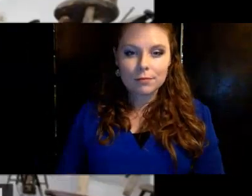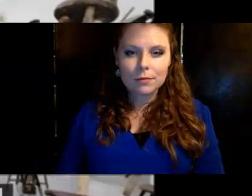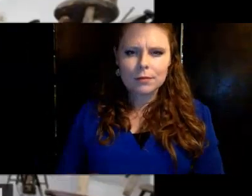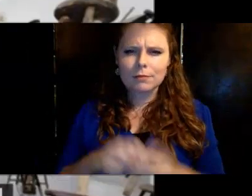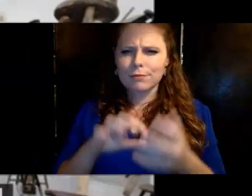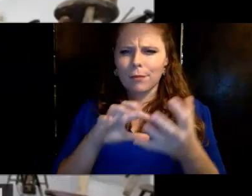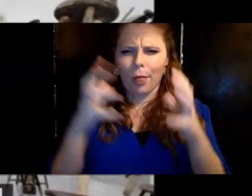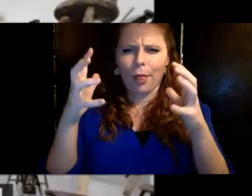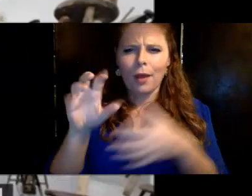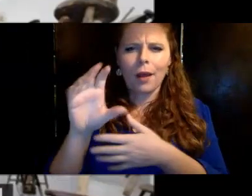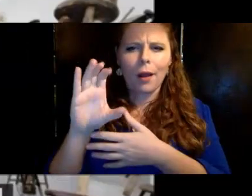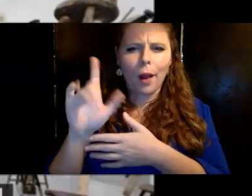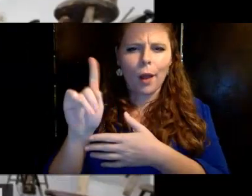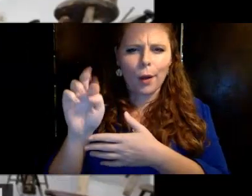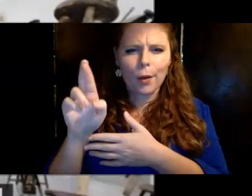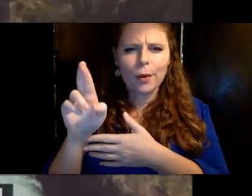cluttered,